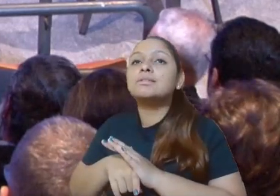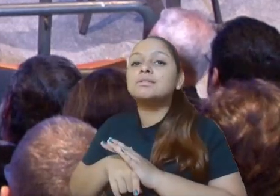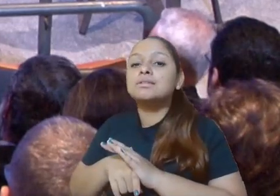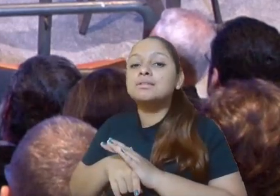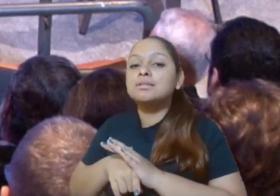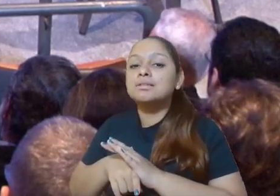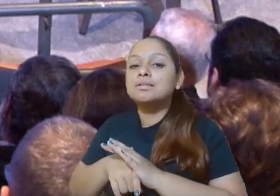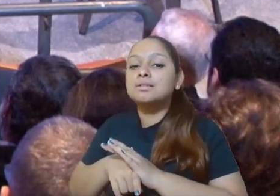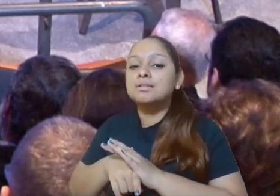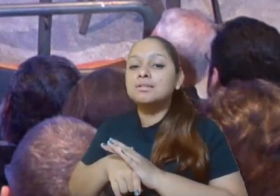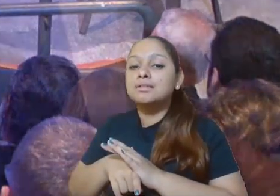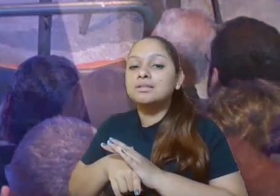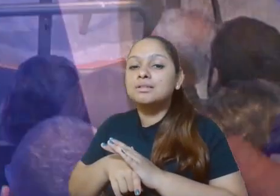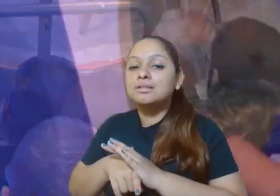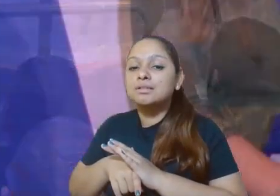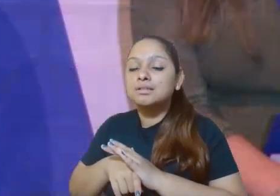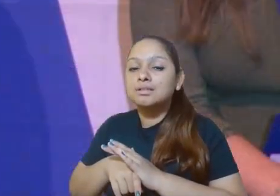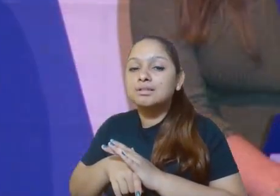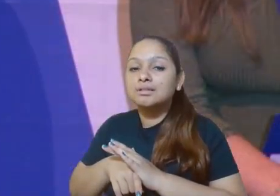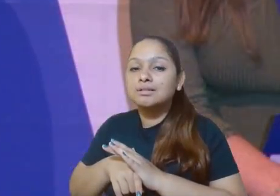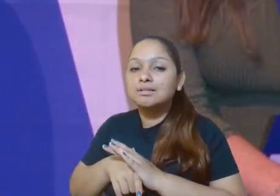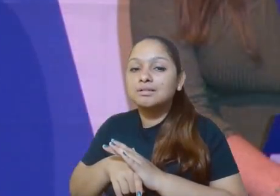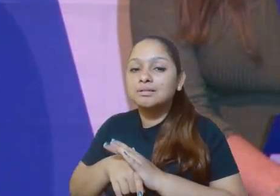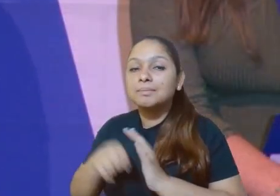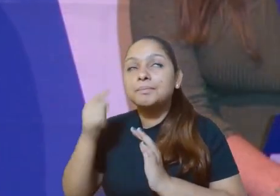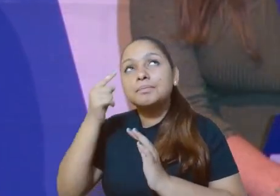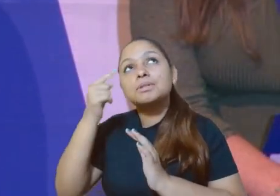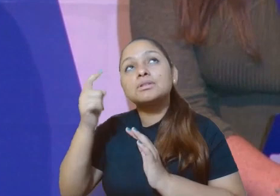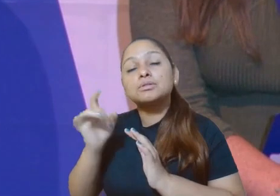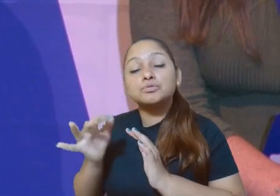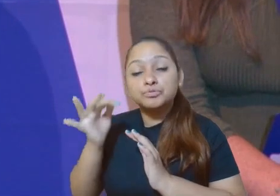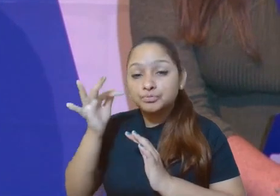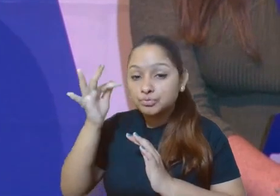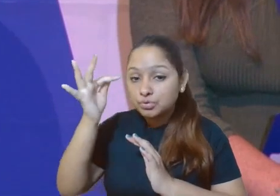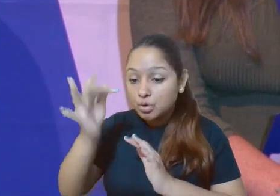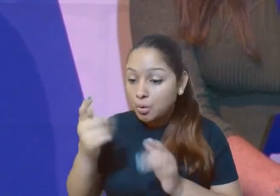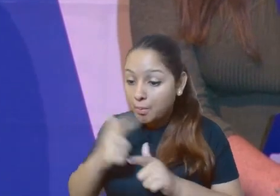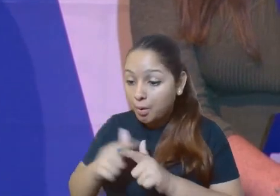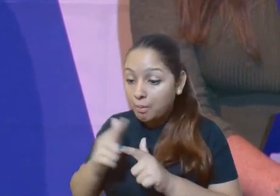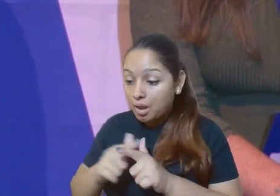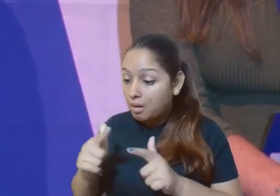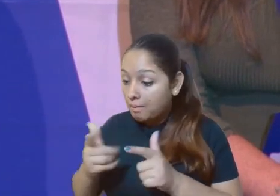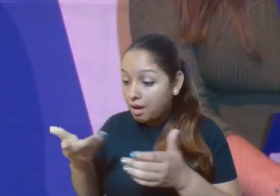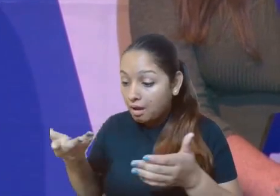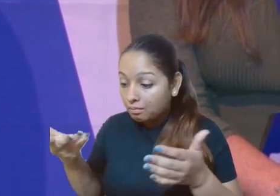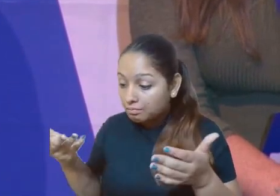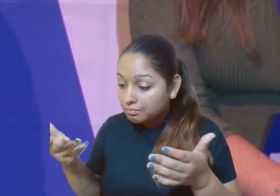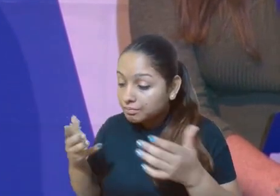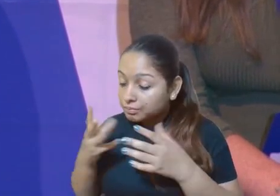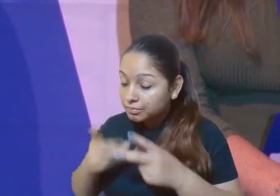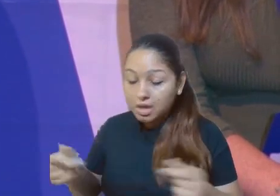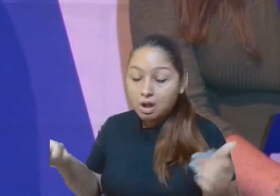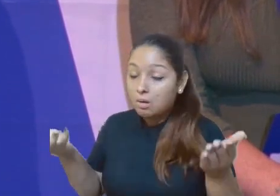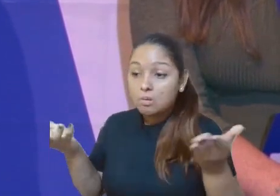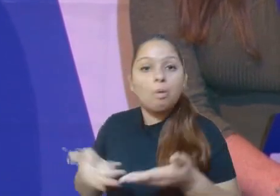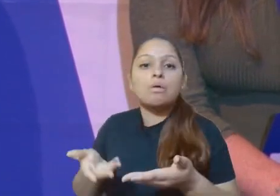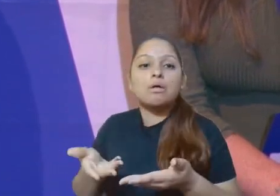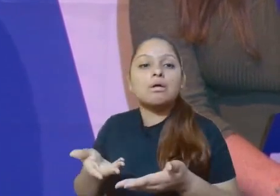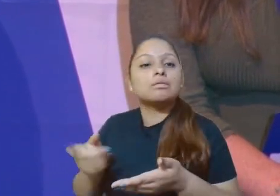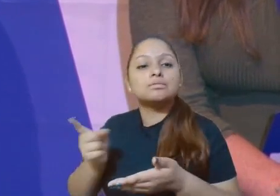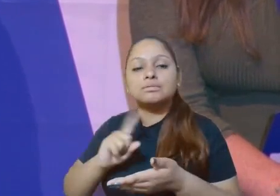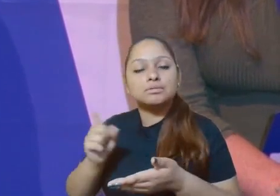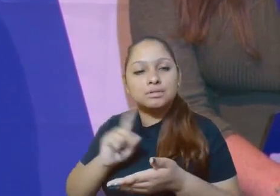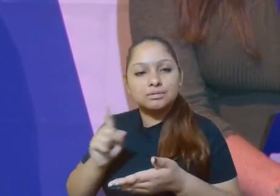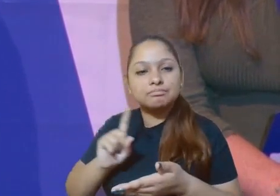the entrepreneurial mindset, in the long run, they don't just solve the problem with the molecule